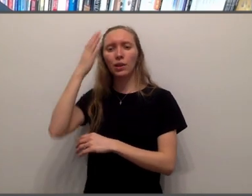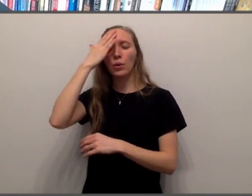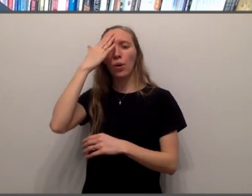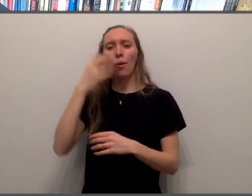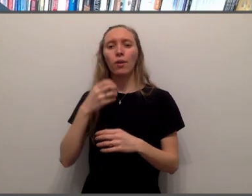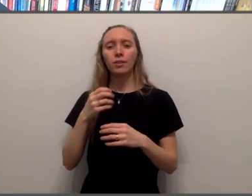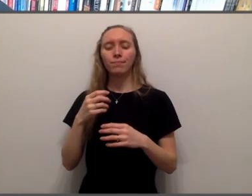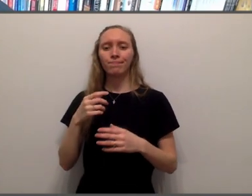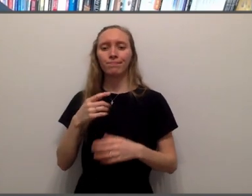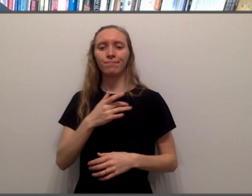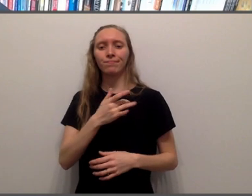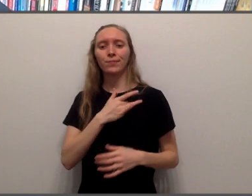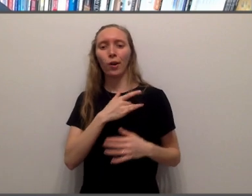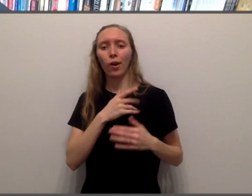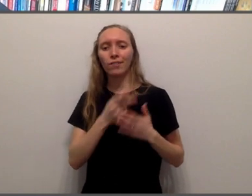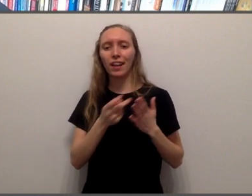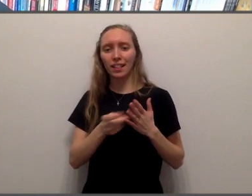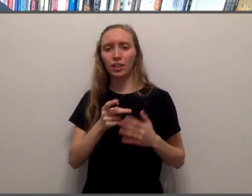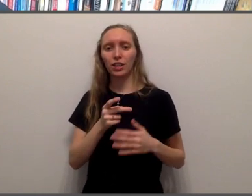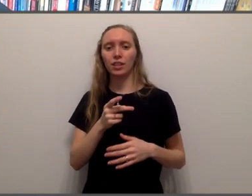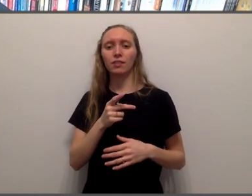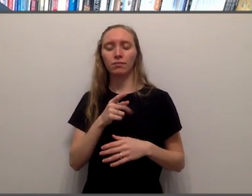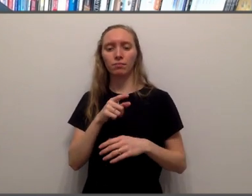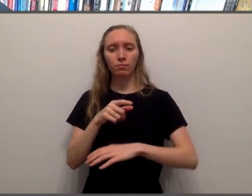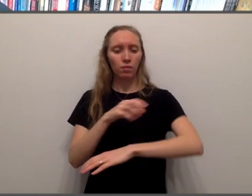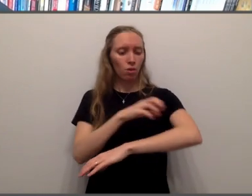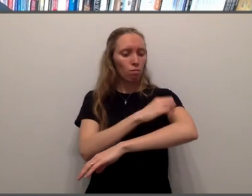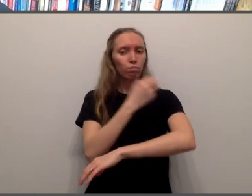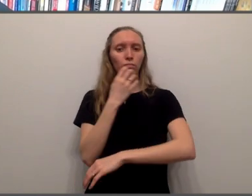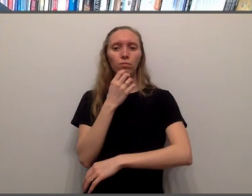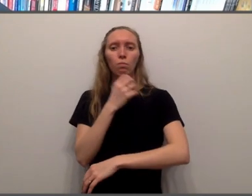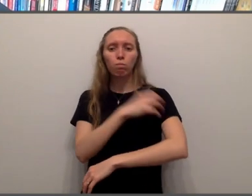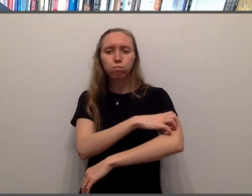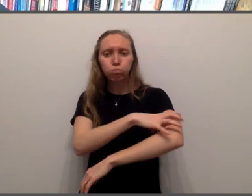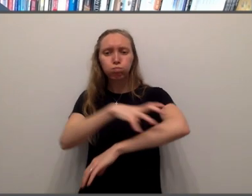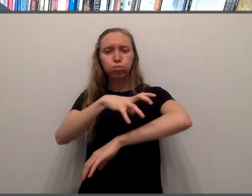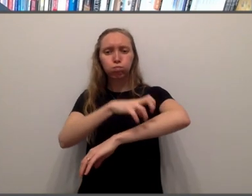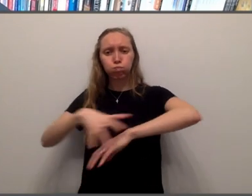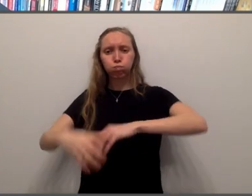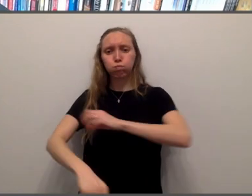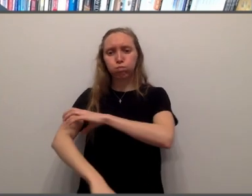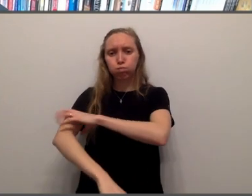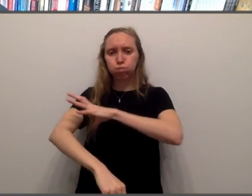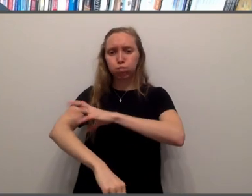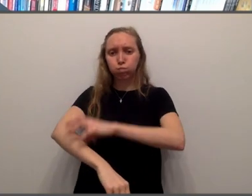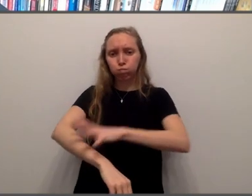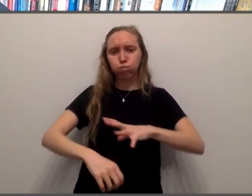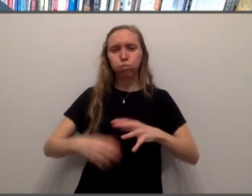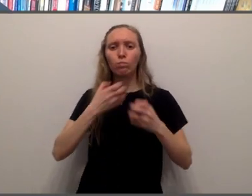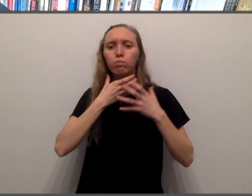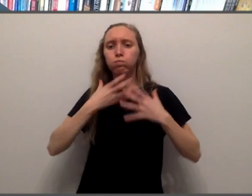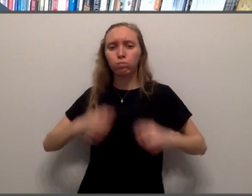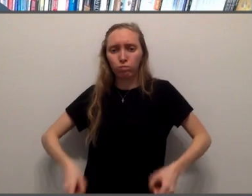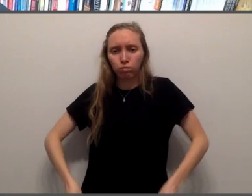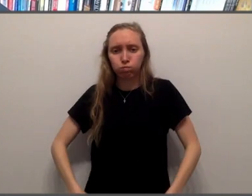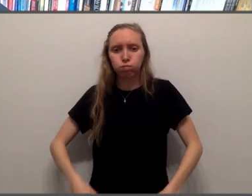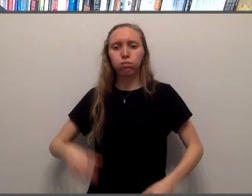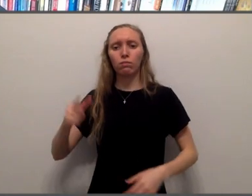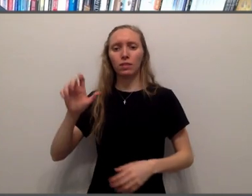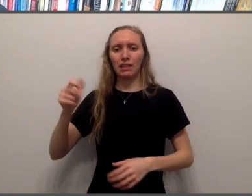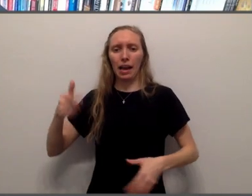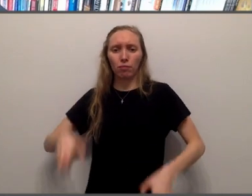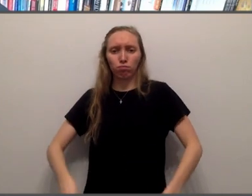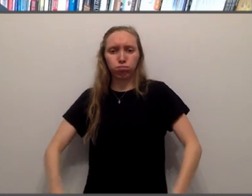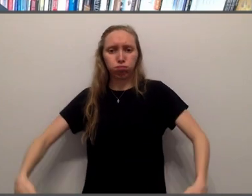heart failure. It caused his limbs to swell. And what Luke records is that they actually invited this man there to